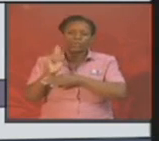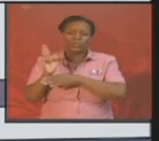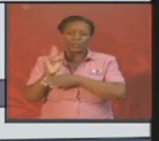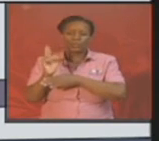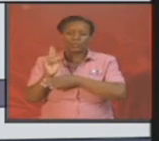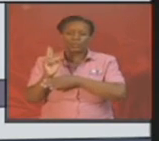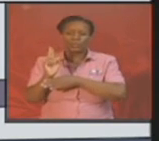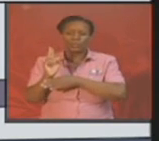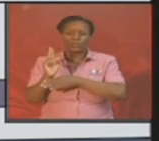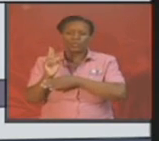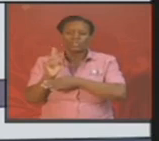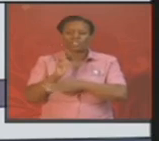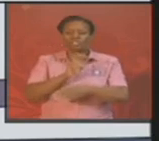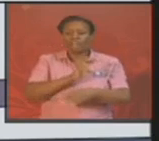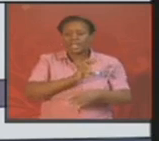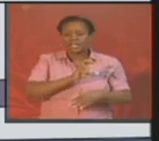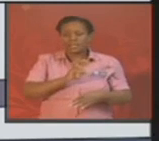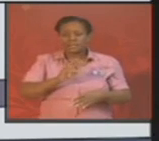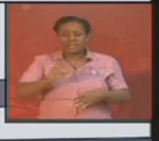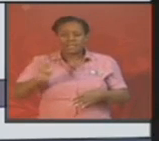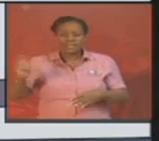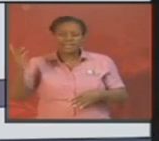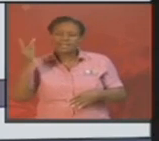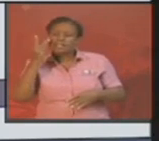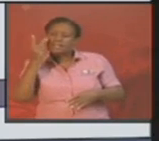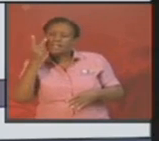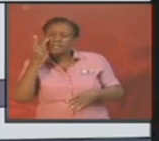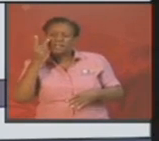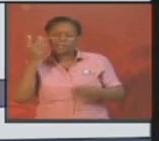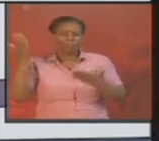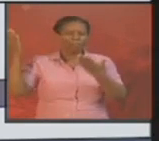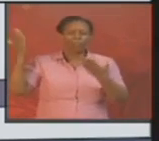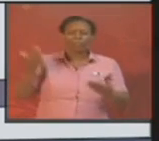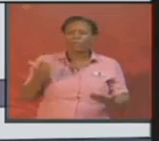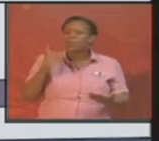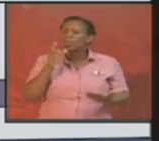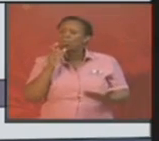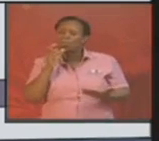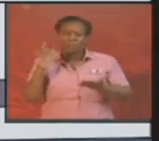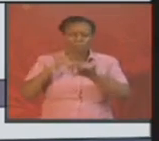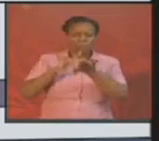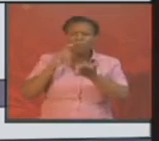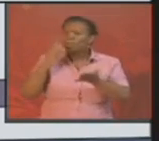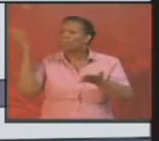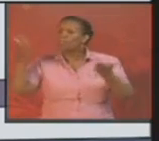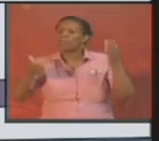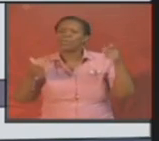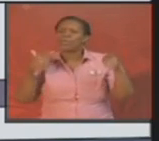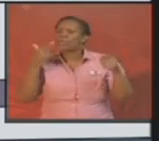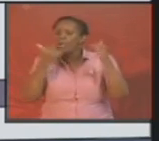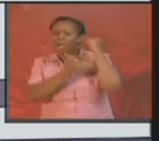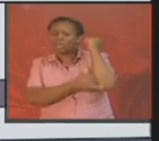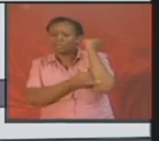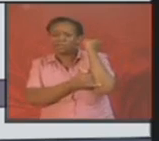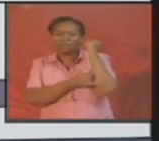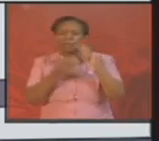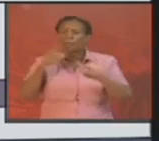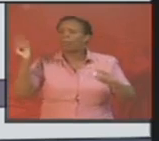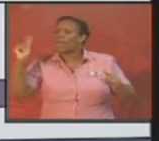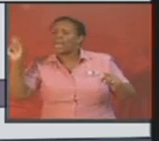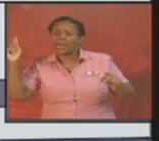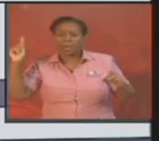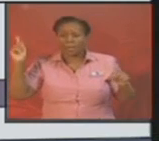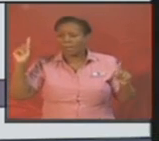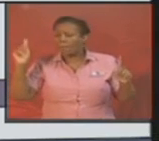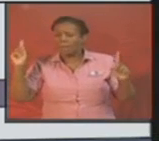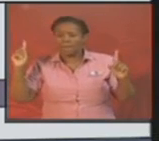to see exactly who imported the particular drug, where it came from, the country of origin. And from that